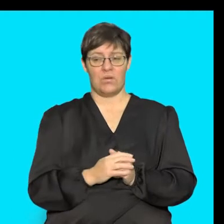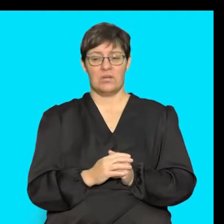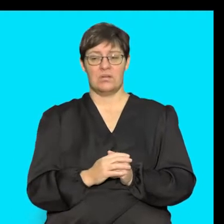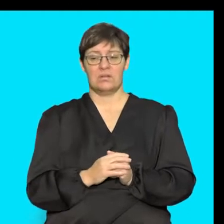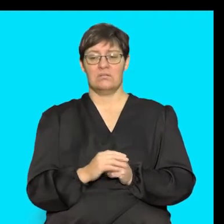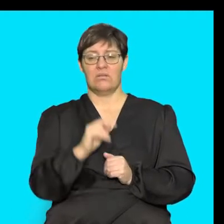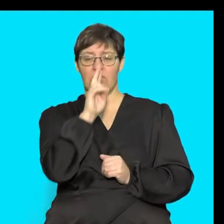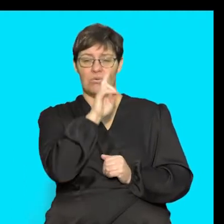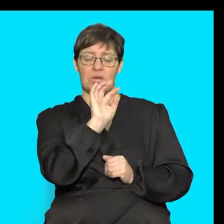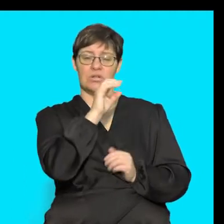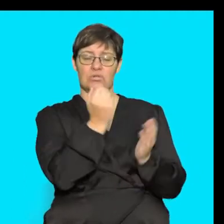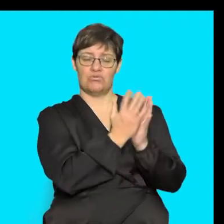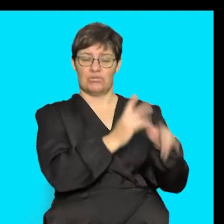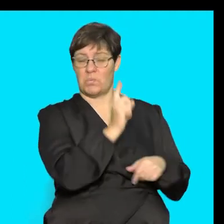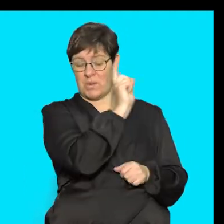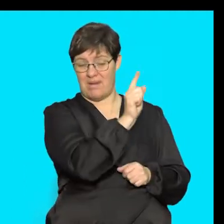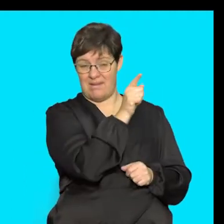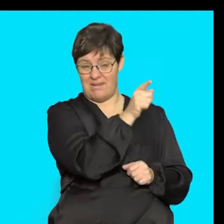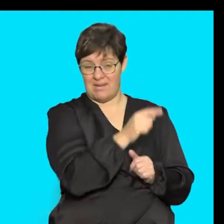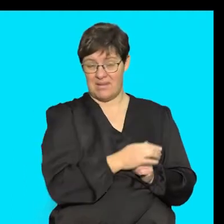lowest, if you look at student 1